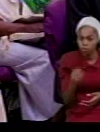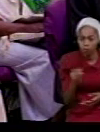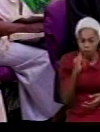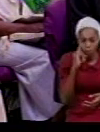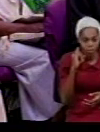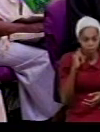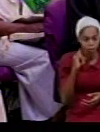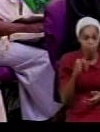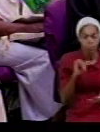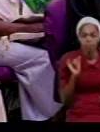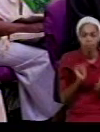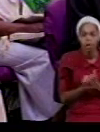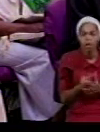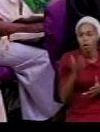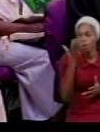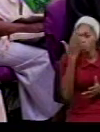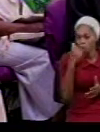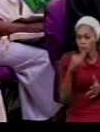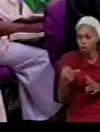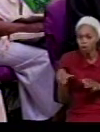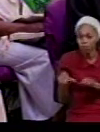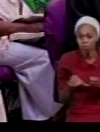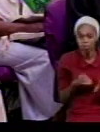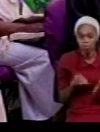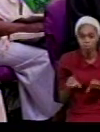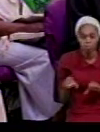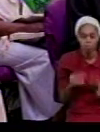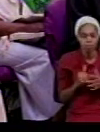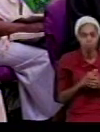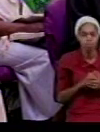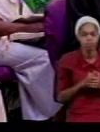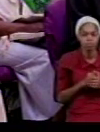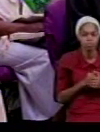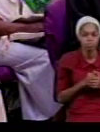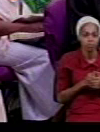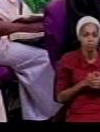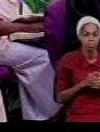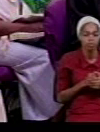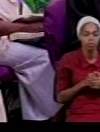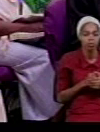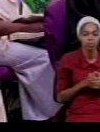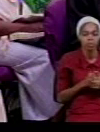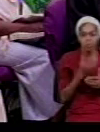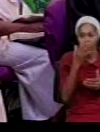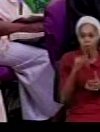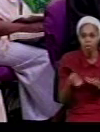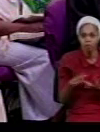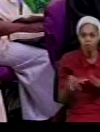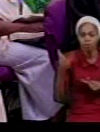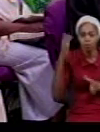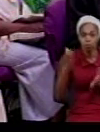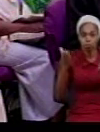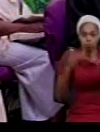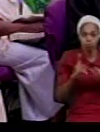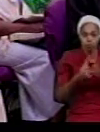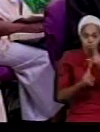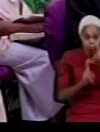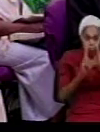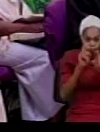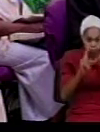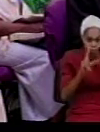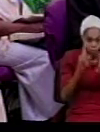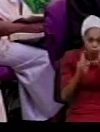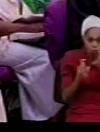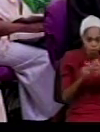use all those things that they don't normally eat to test them? Is it because to test their obedience towards